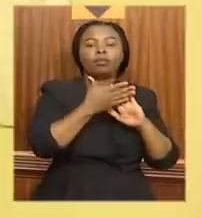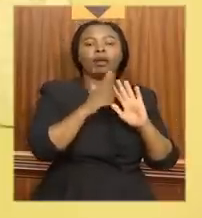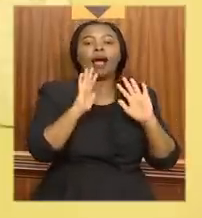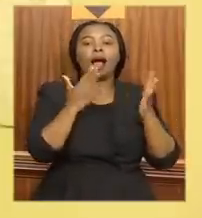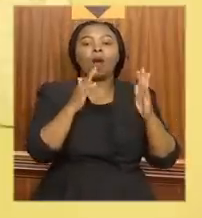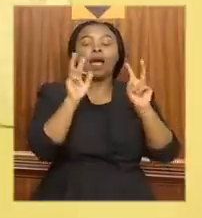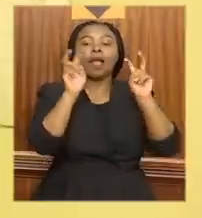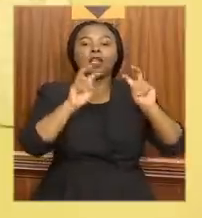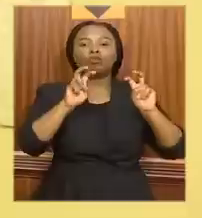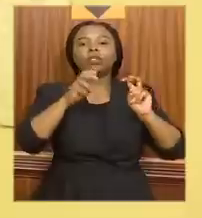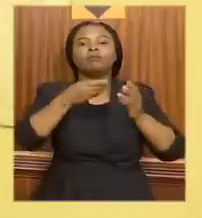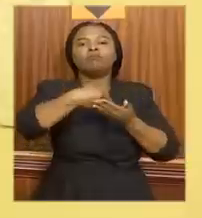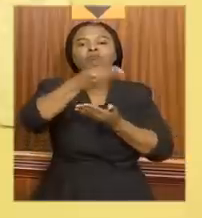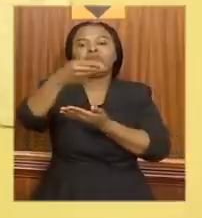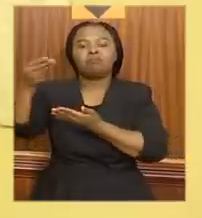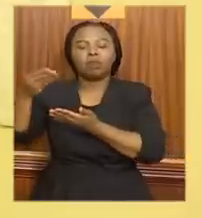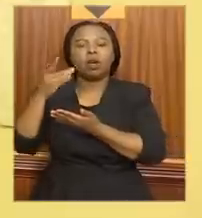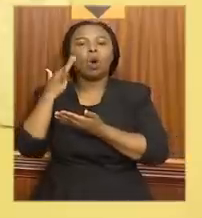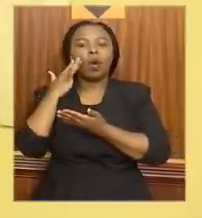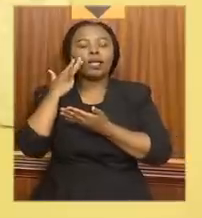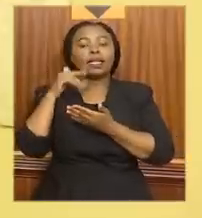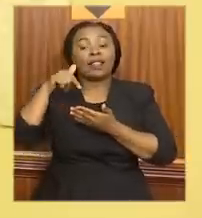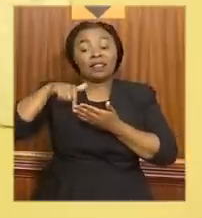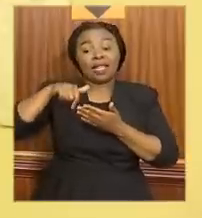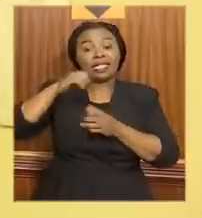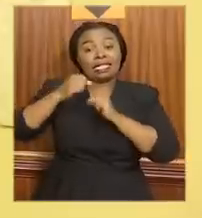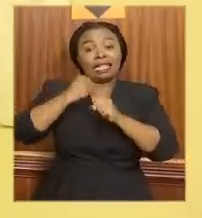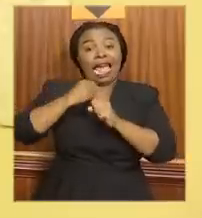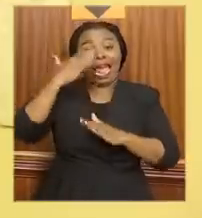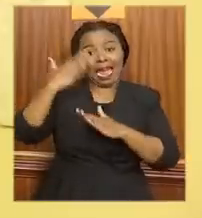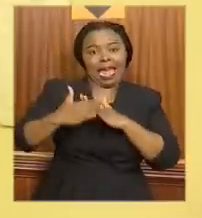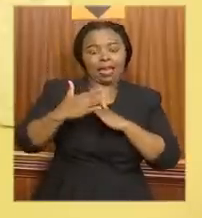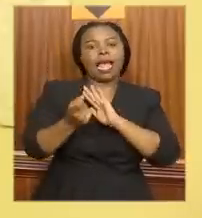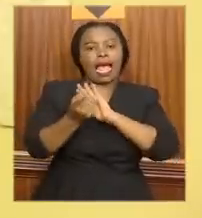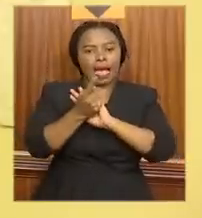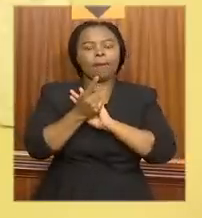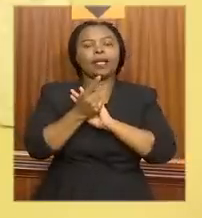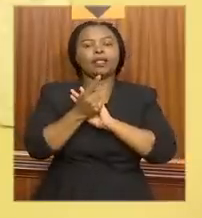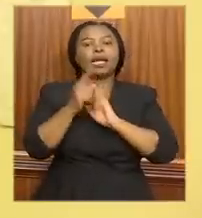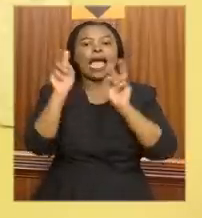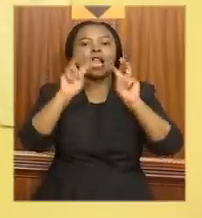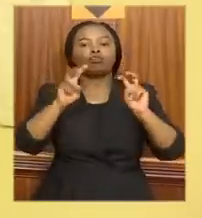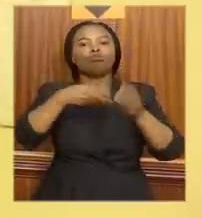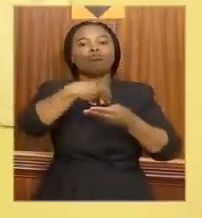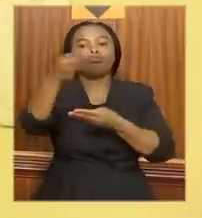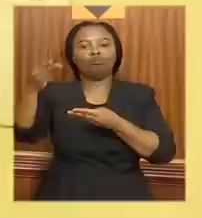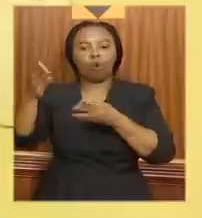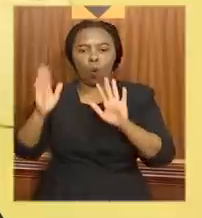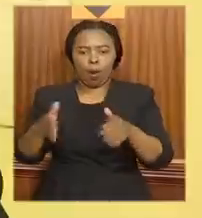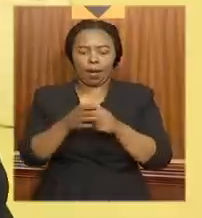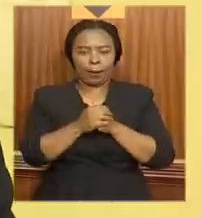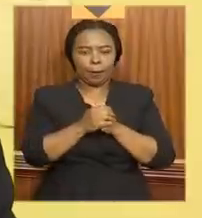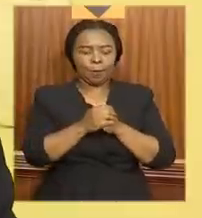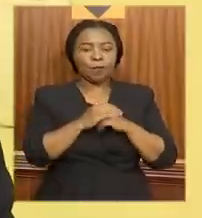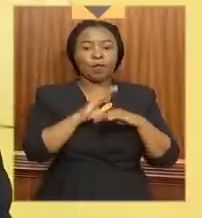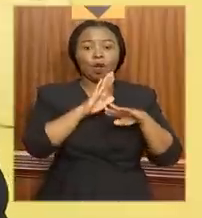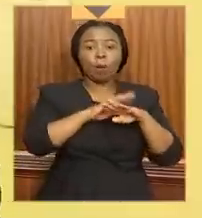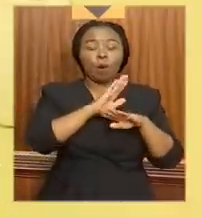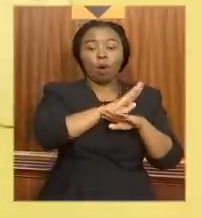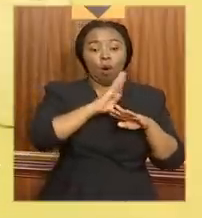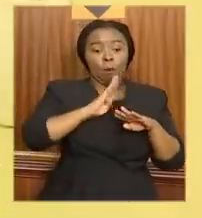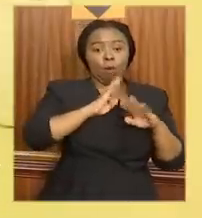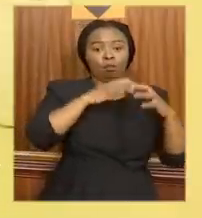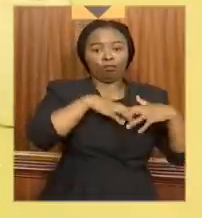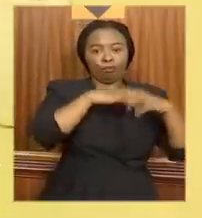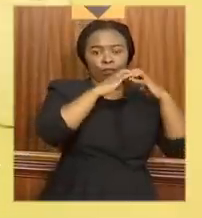distribution businesses by the end of this year. We will soon be appointing boards for the transmission and